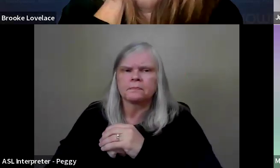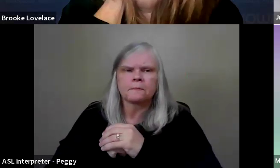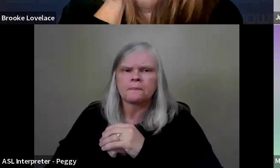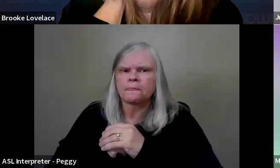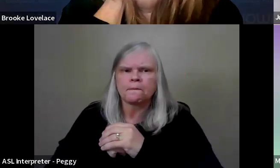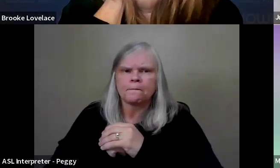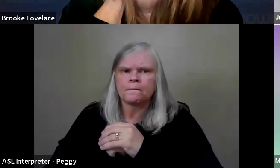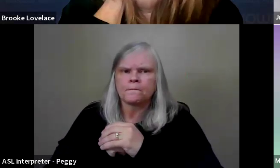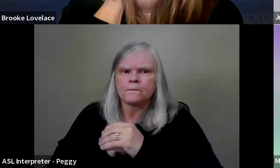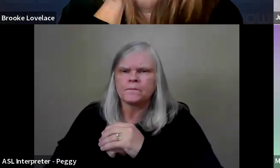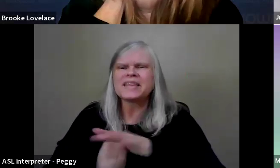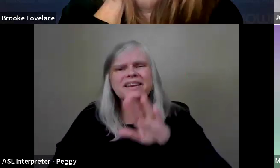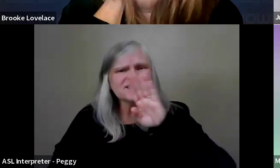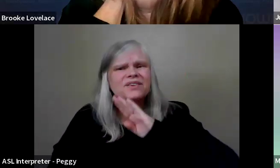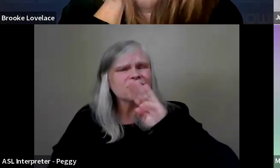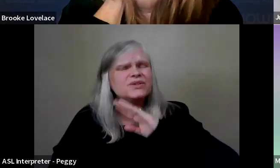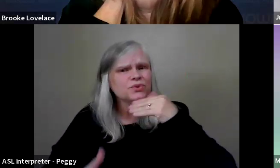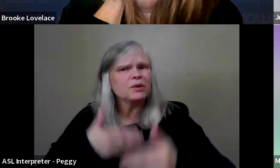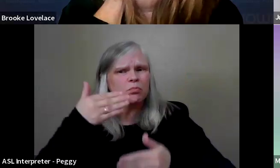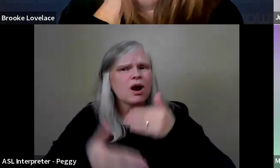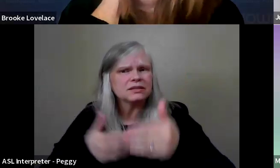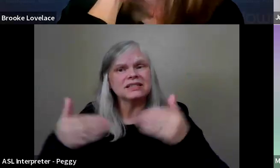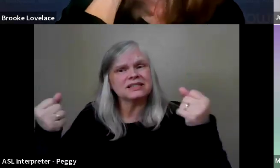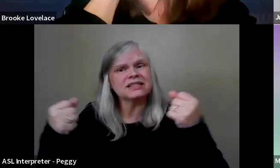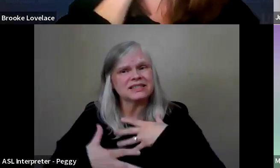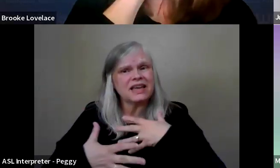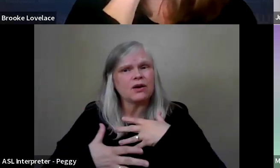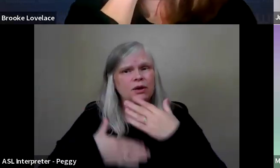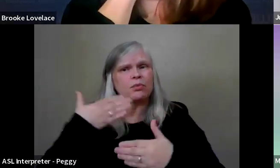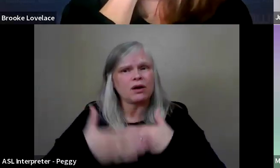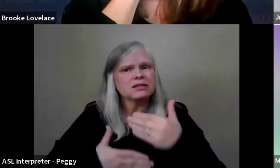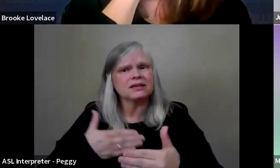So it's a frustrating process, and it's a scary process. And